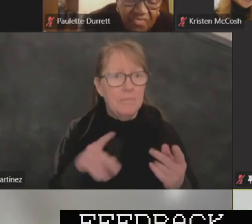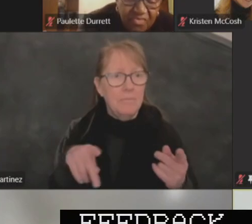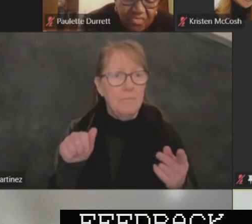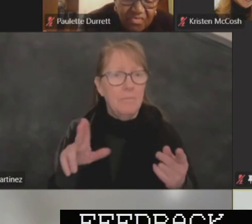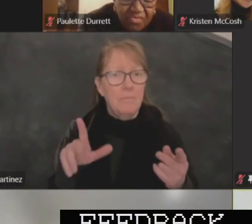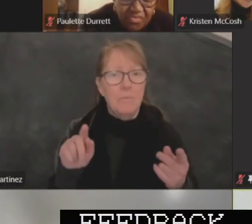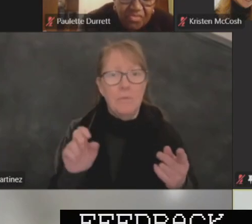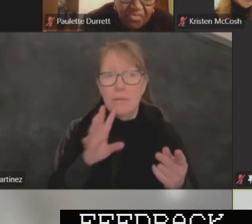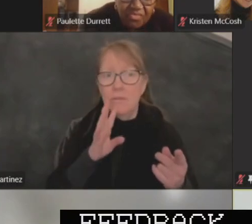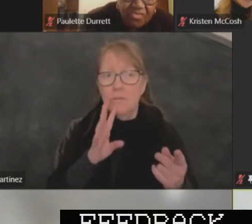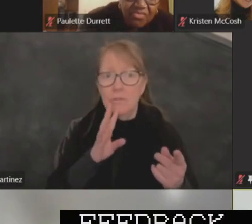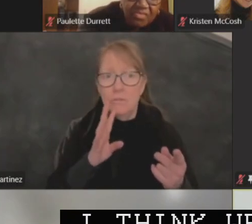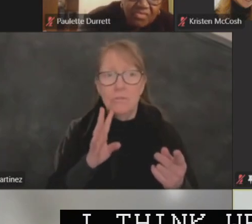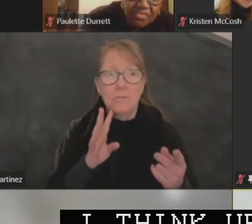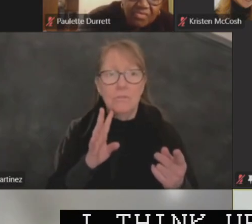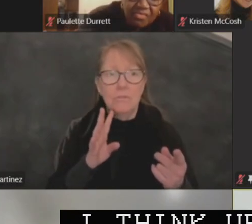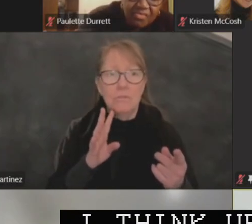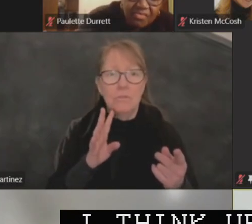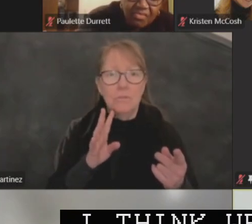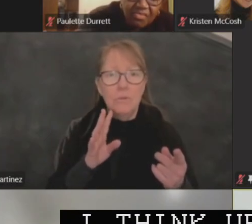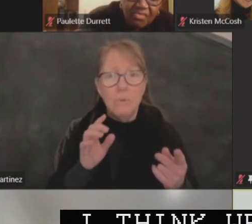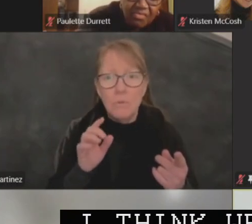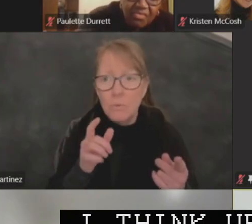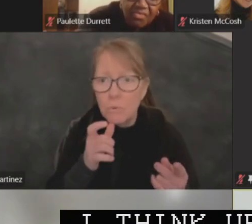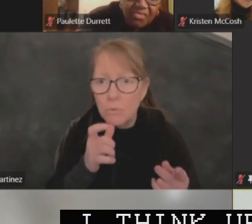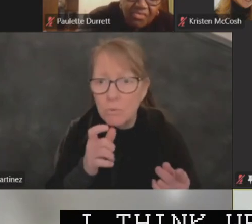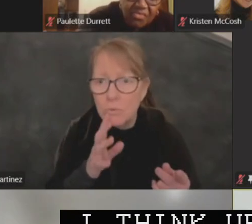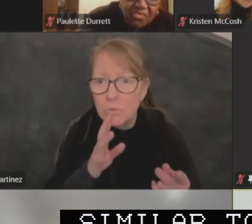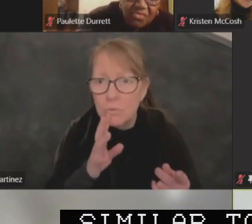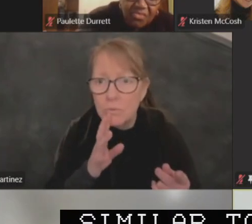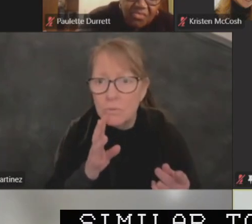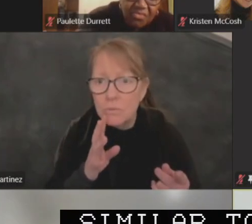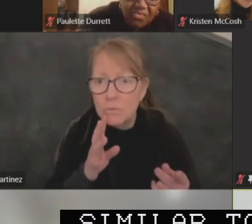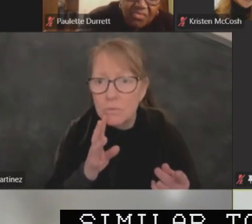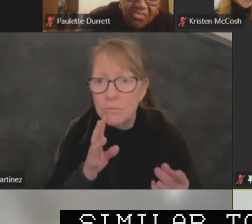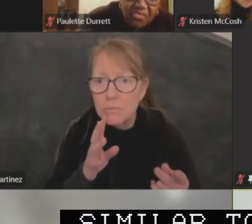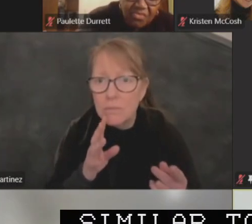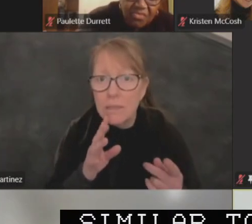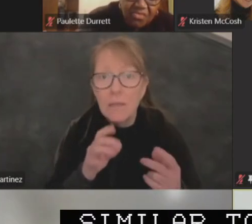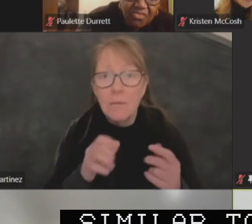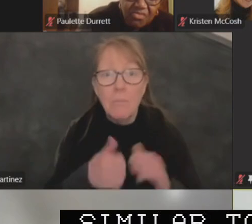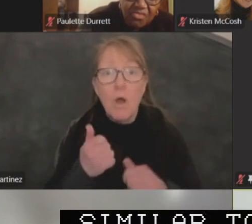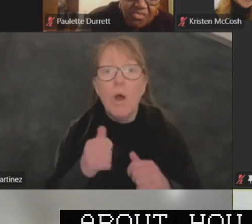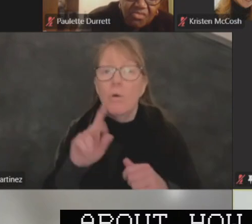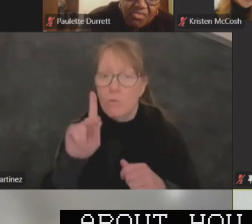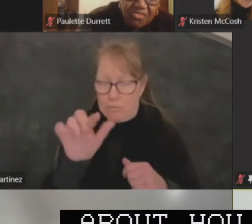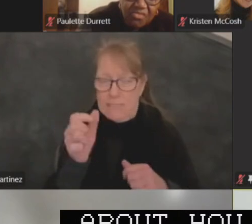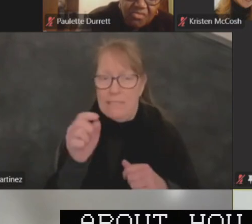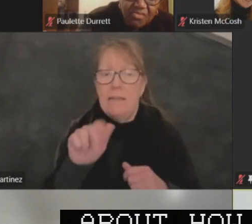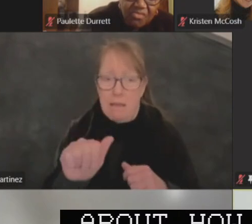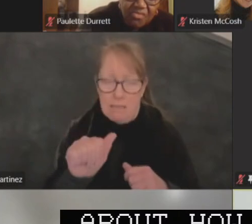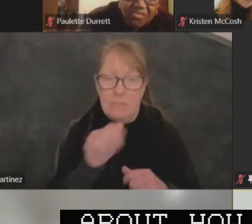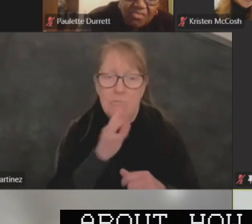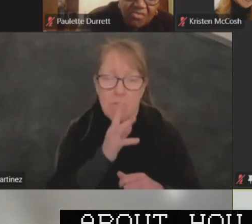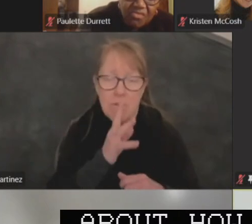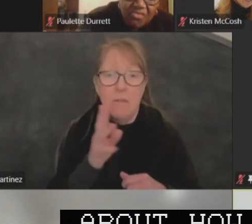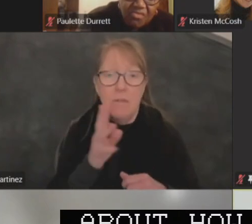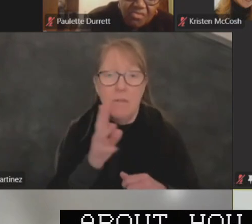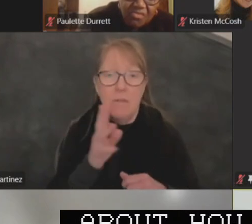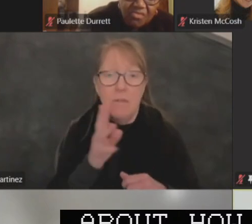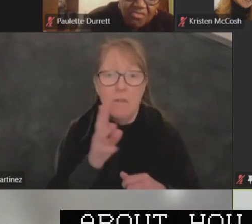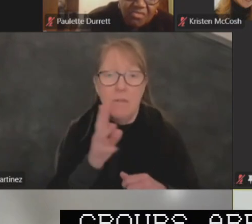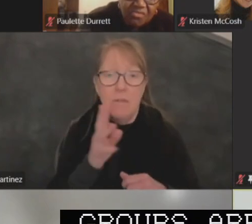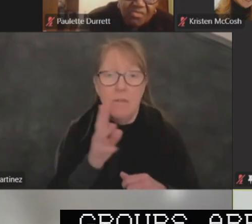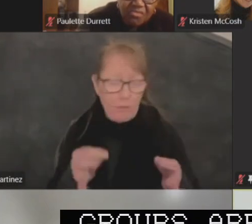about how important feedback loops are, or sharing back how the feedback we've heard and how it has impacted the